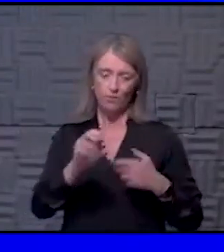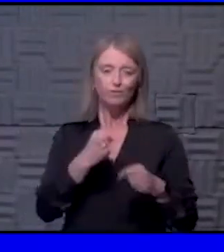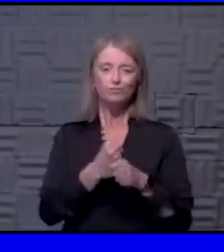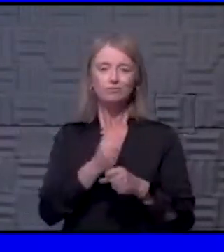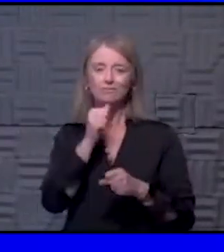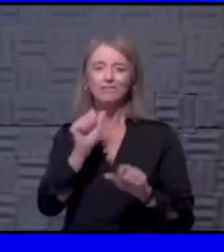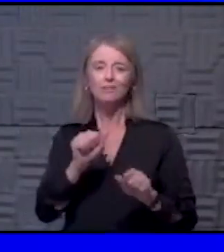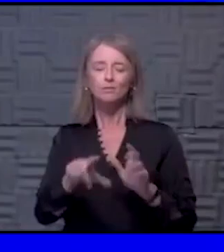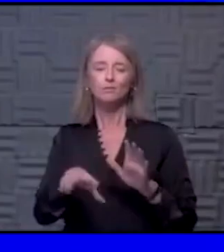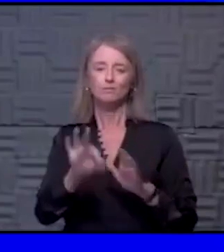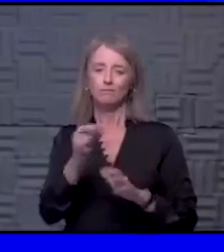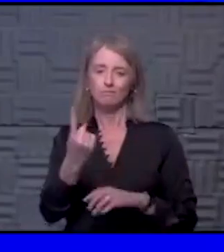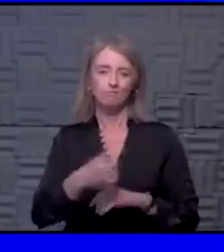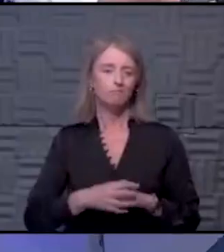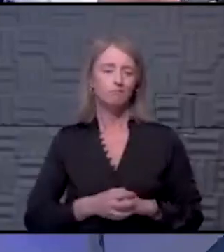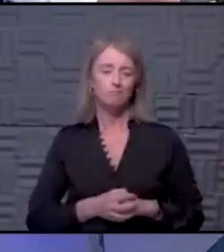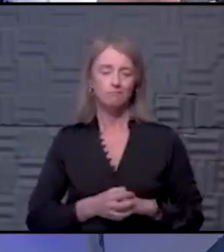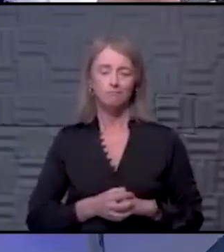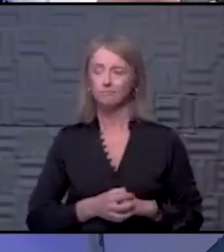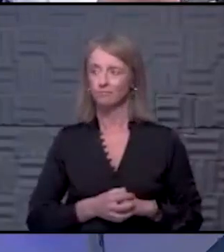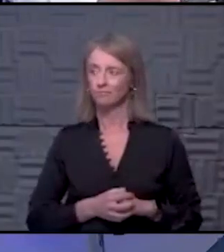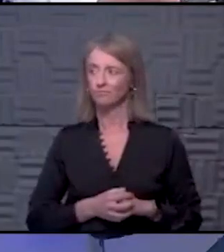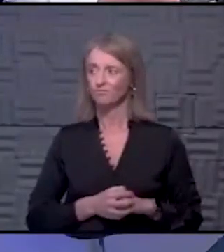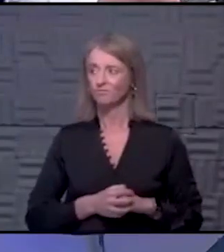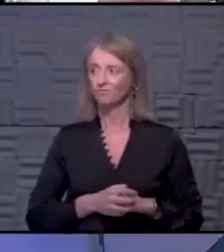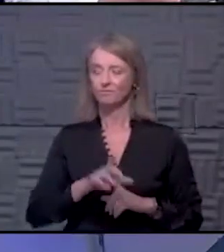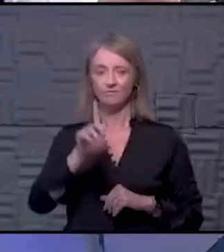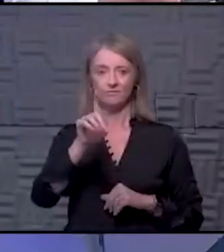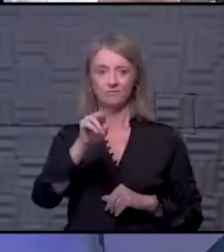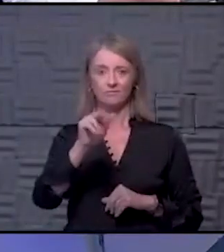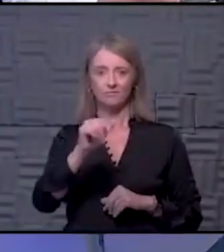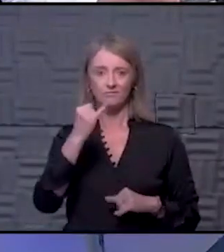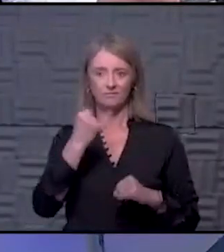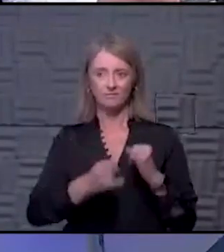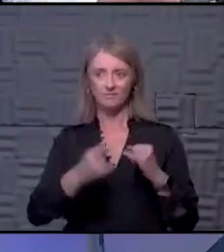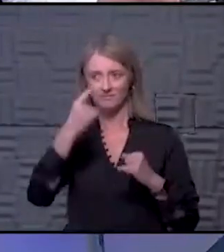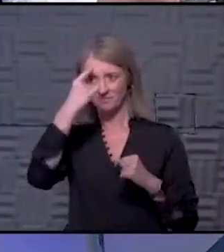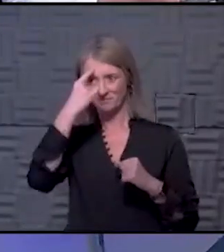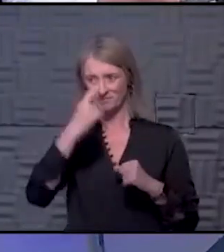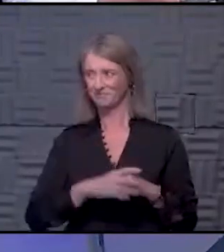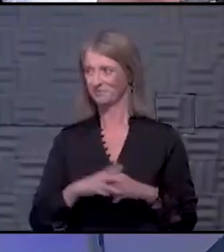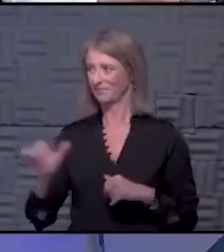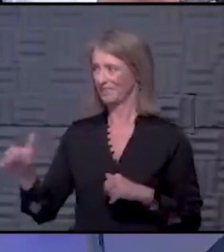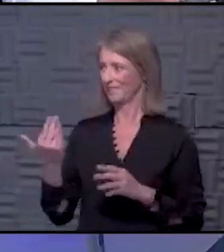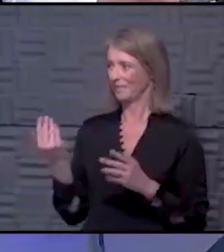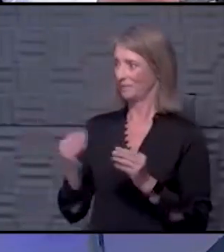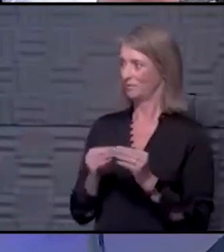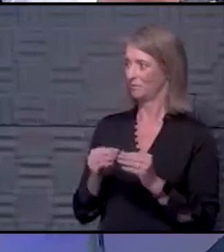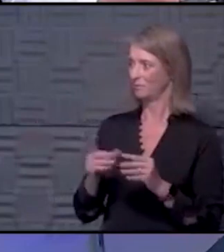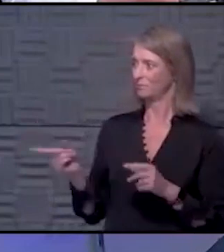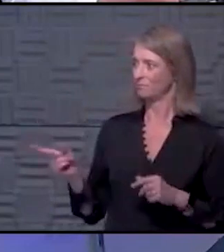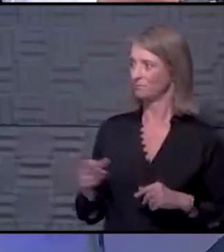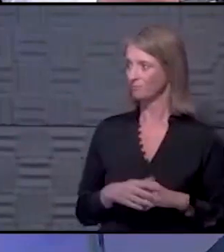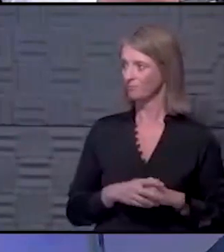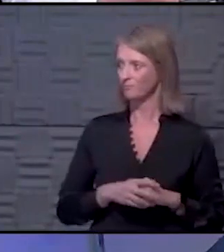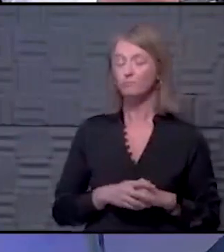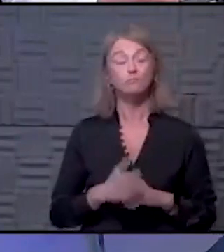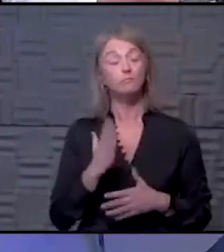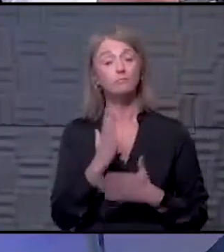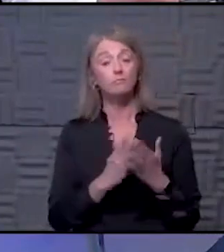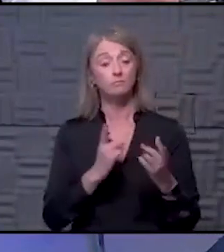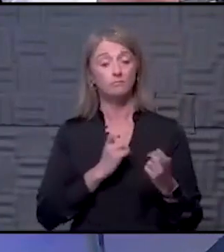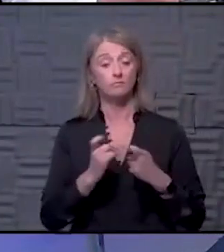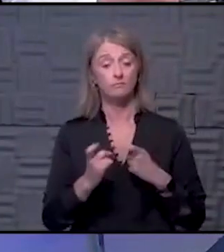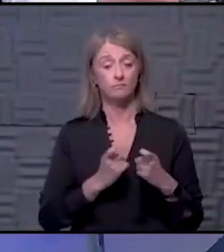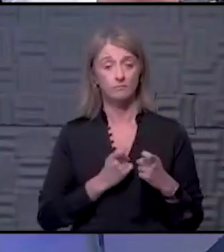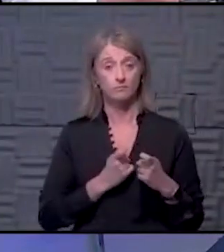been unable to do it. So. I think Dana just jumped right to final thoughts. Yeah. So from you, Amanda? I think some of the questions today